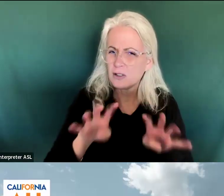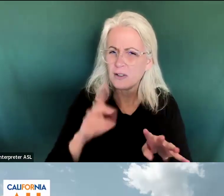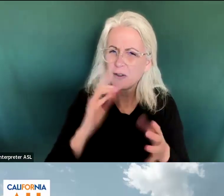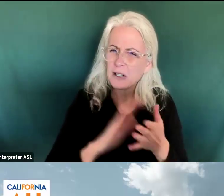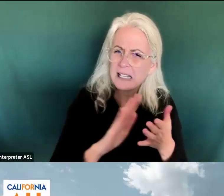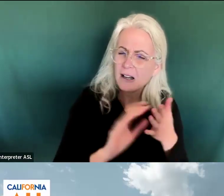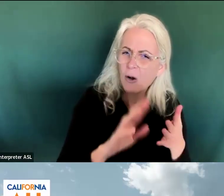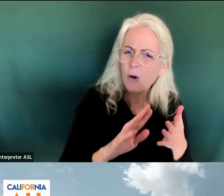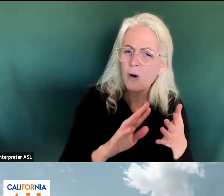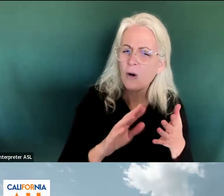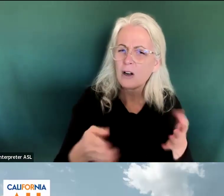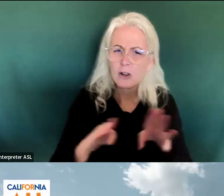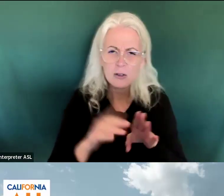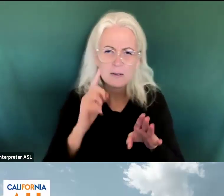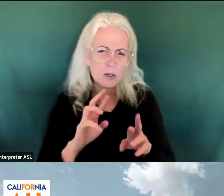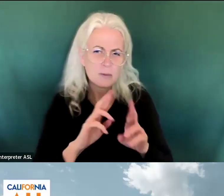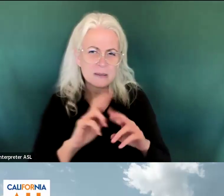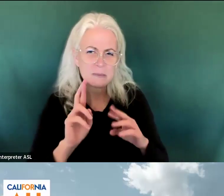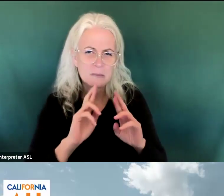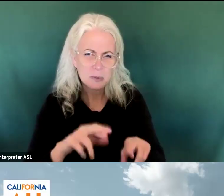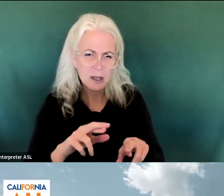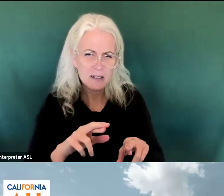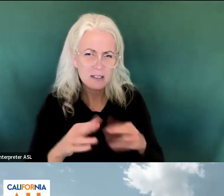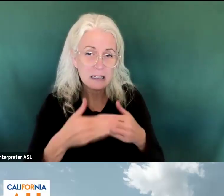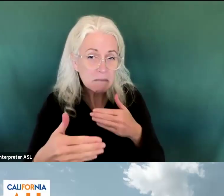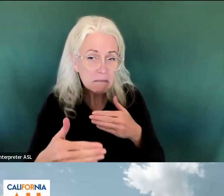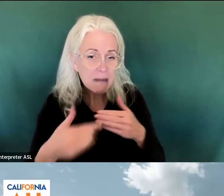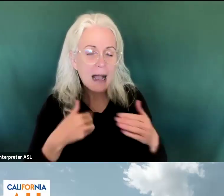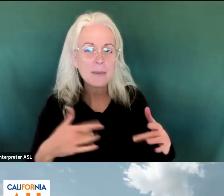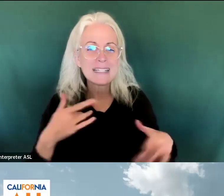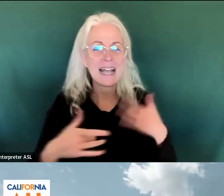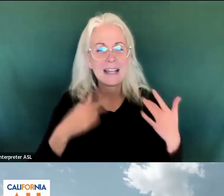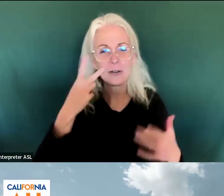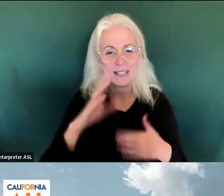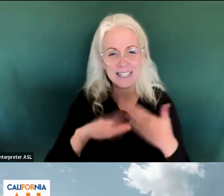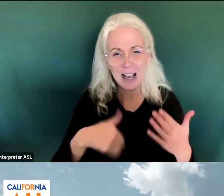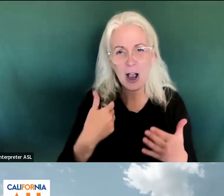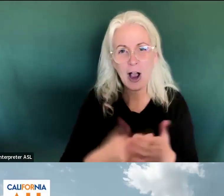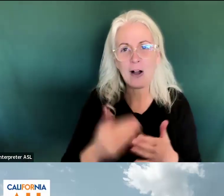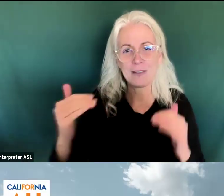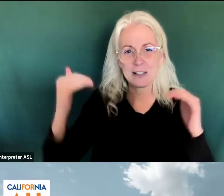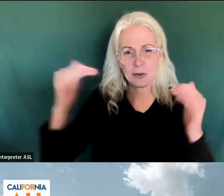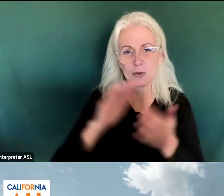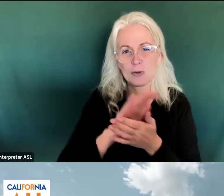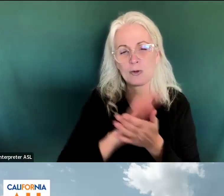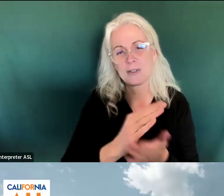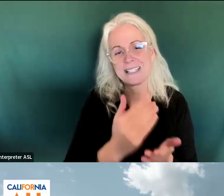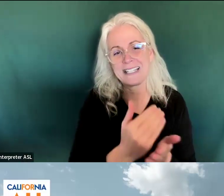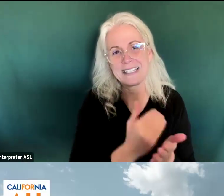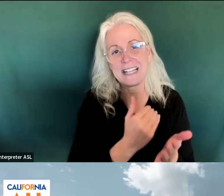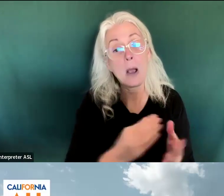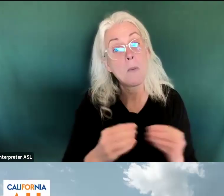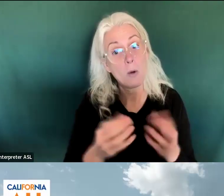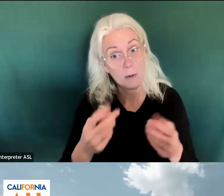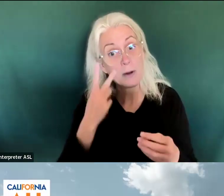up, or is it closed to responses for good? I'm excited to see all the adult schools listed, and there are many more we would like